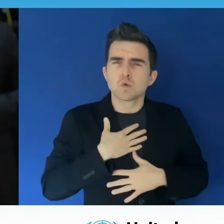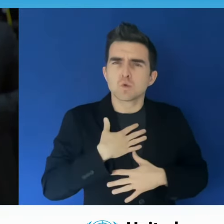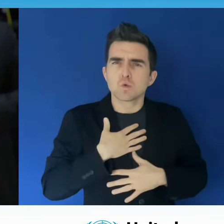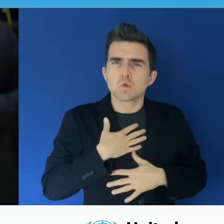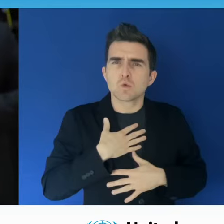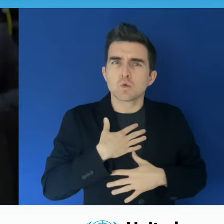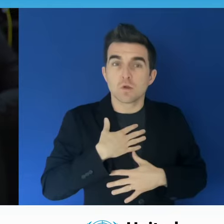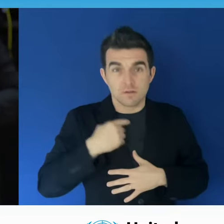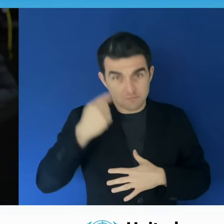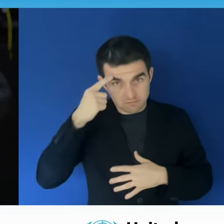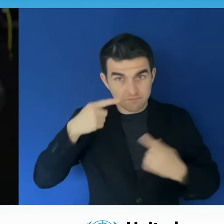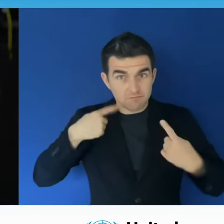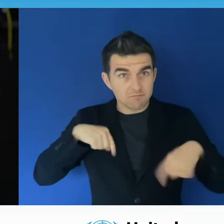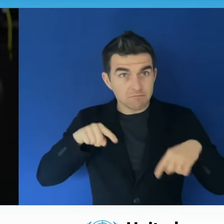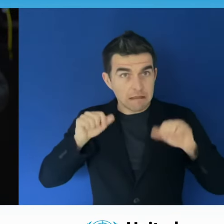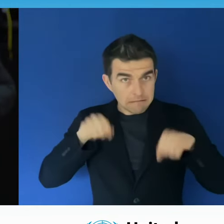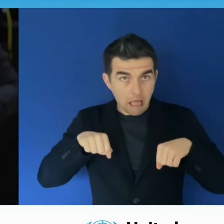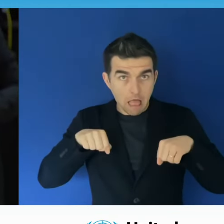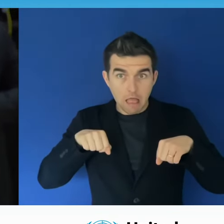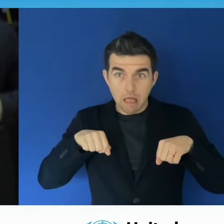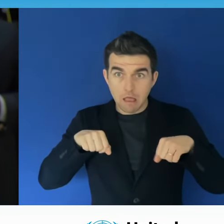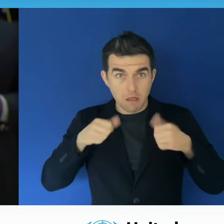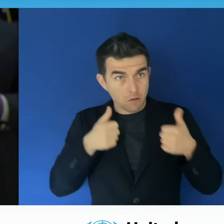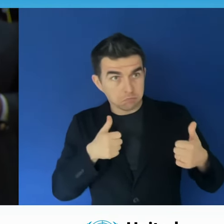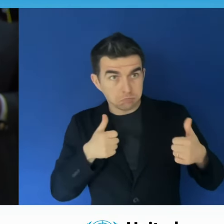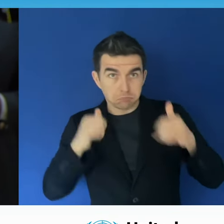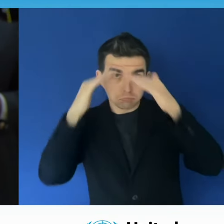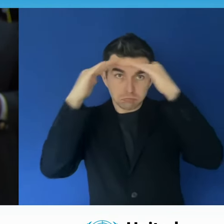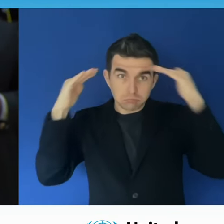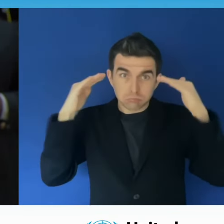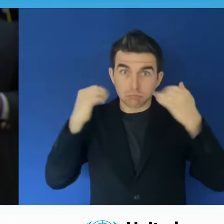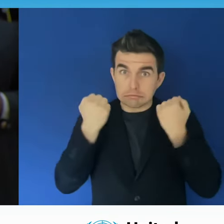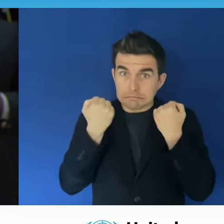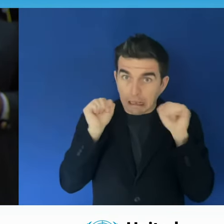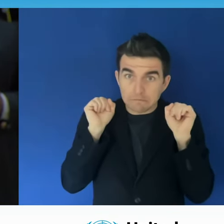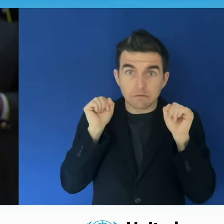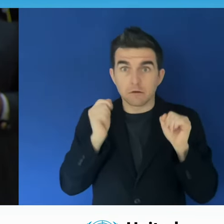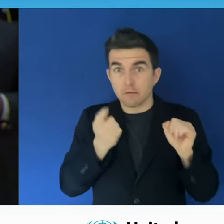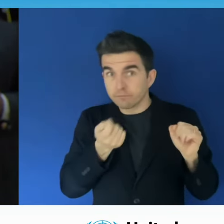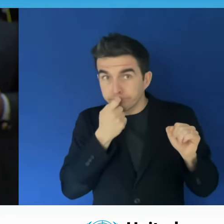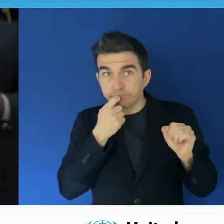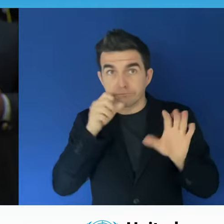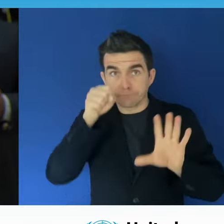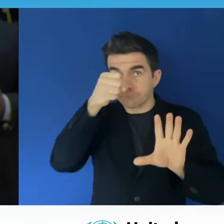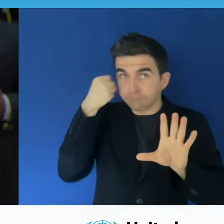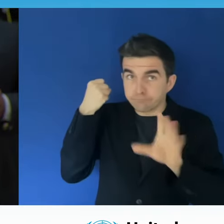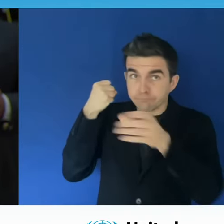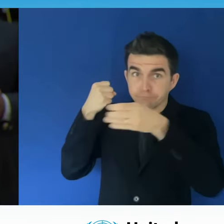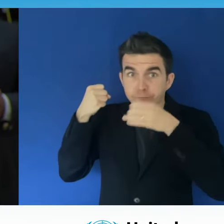privileged. But many are not. Still over 575